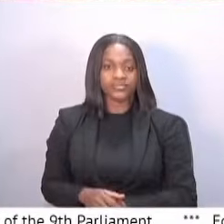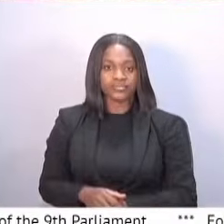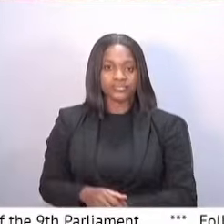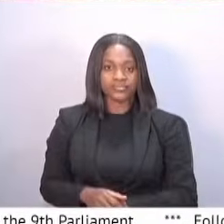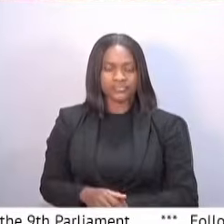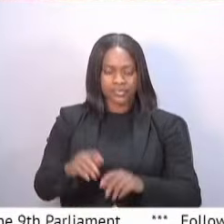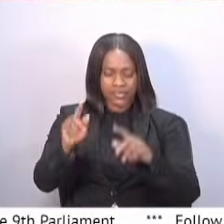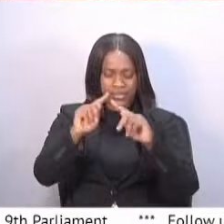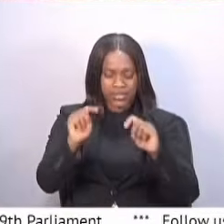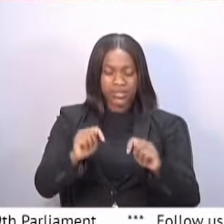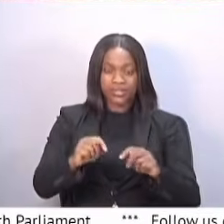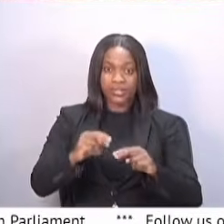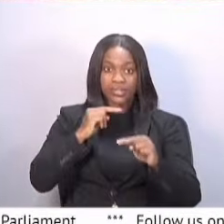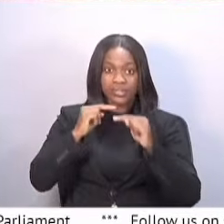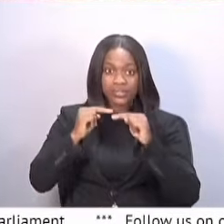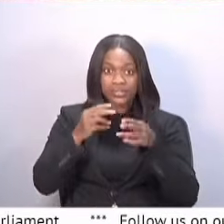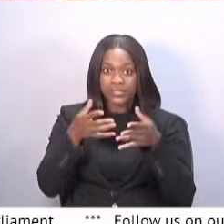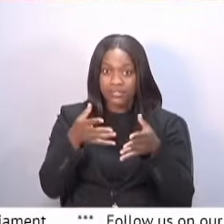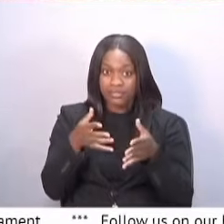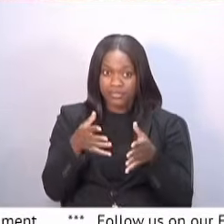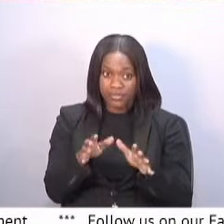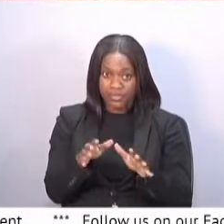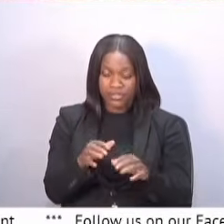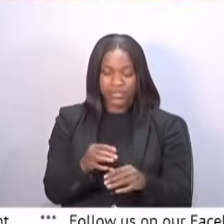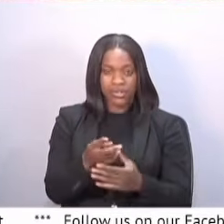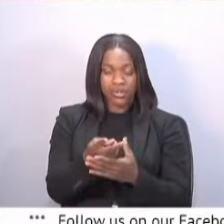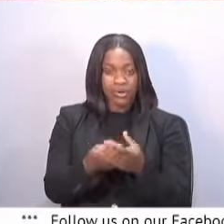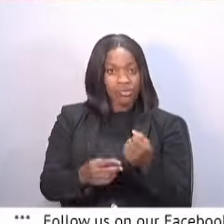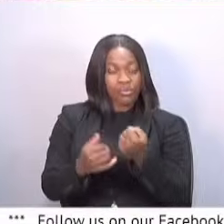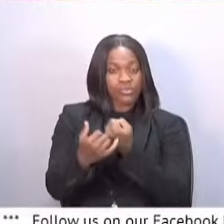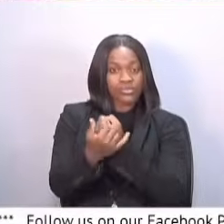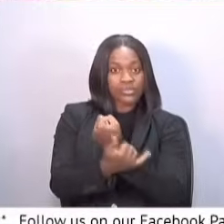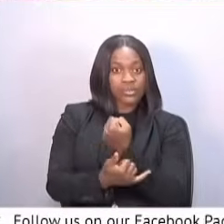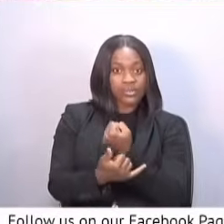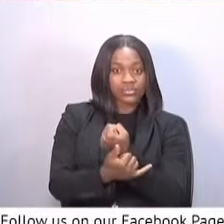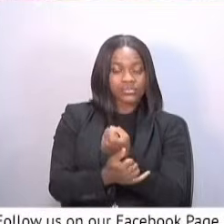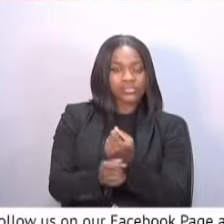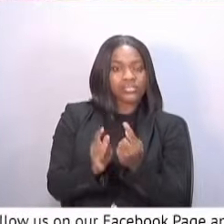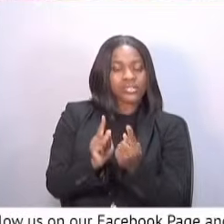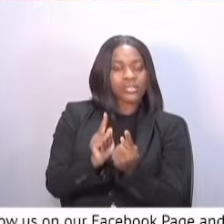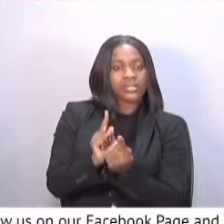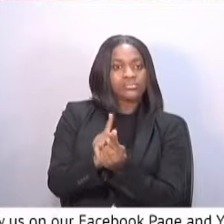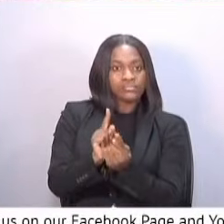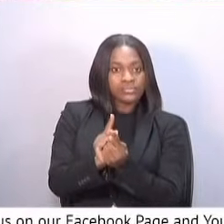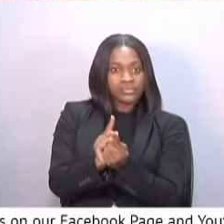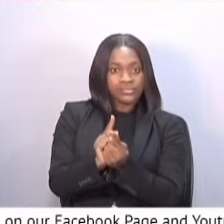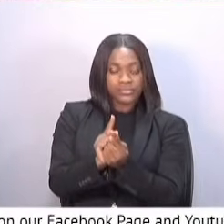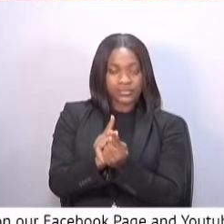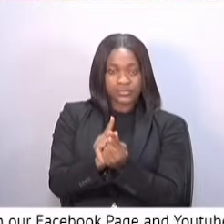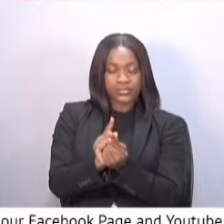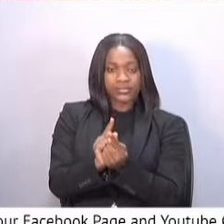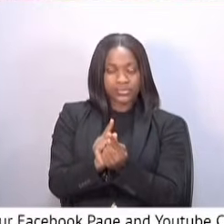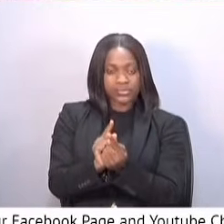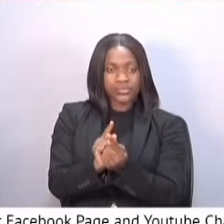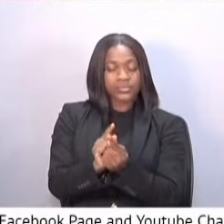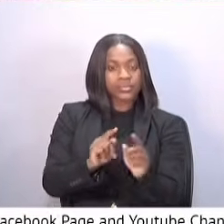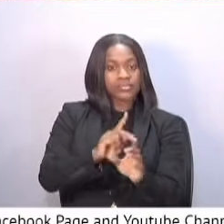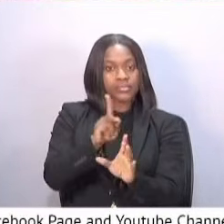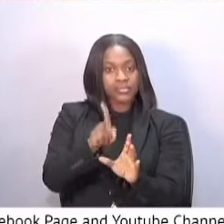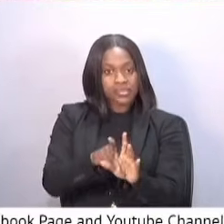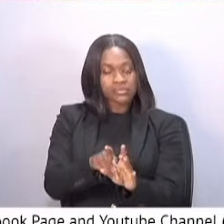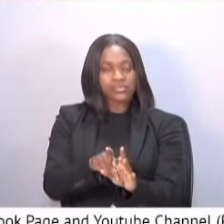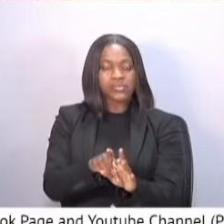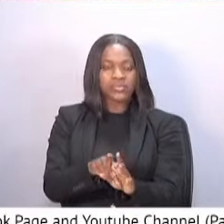the technical negotiations concluded, and both countries have met the country participation